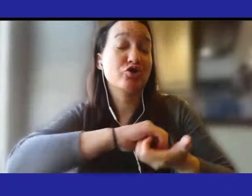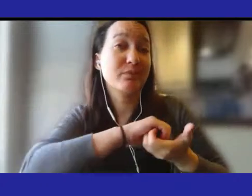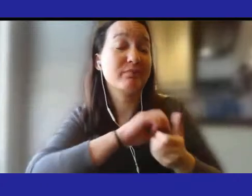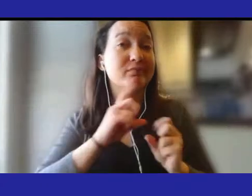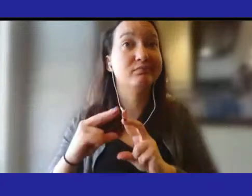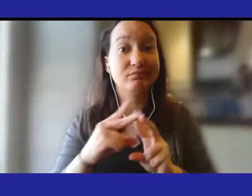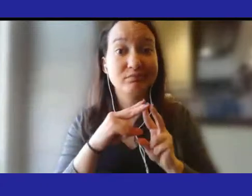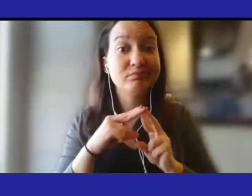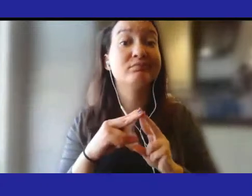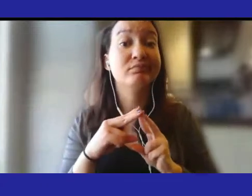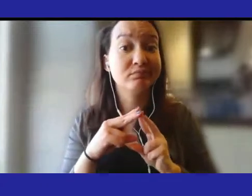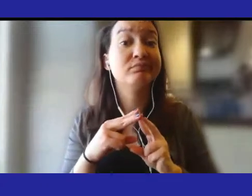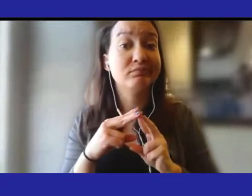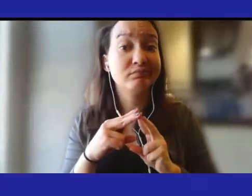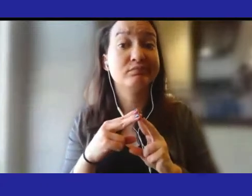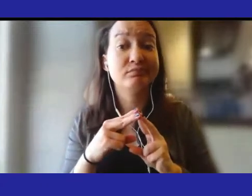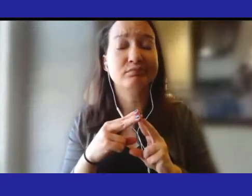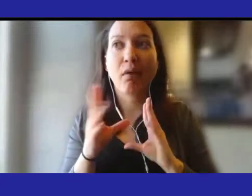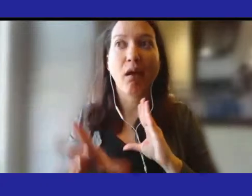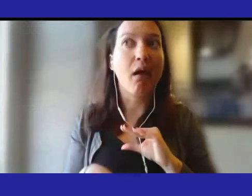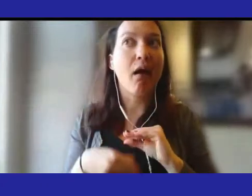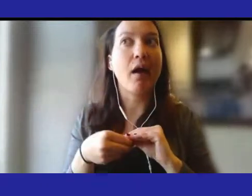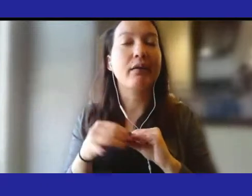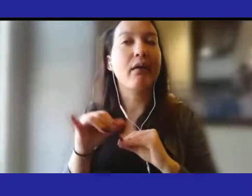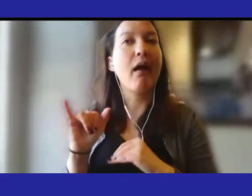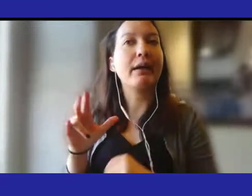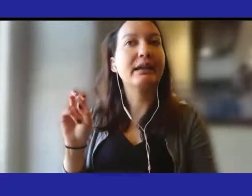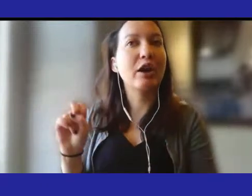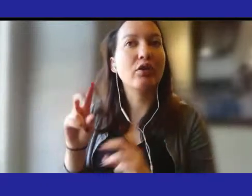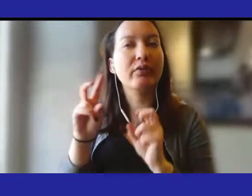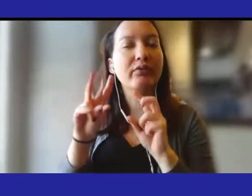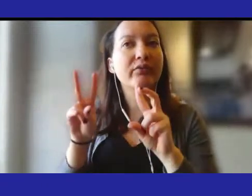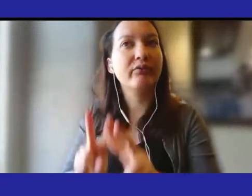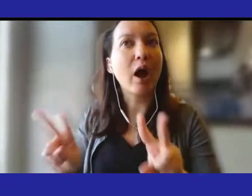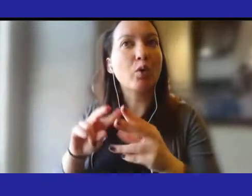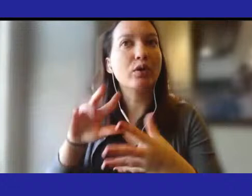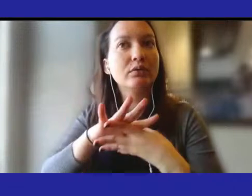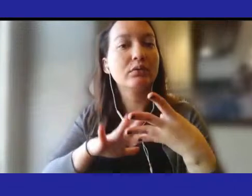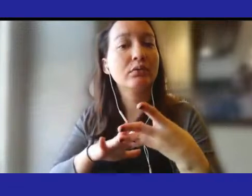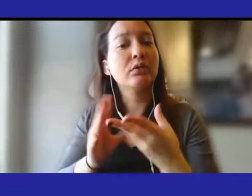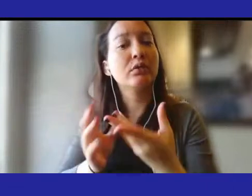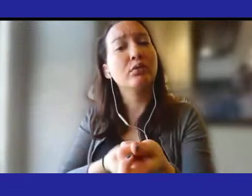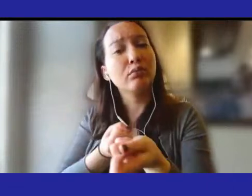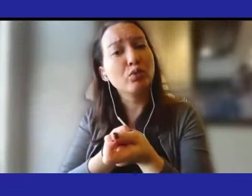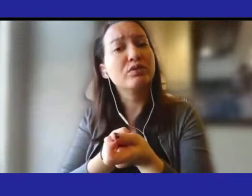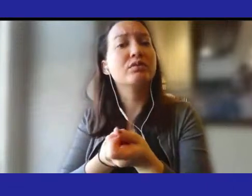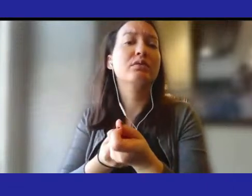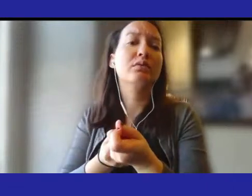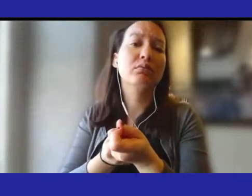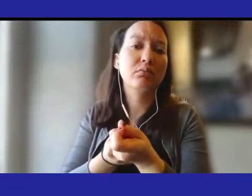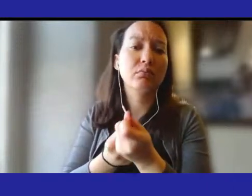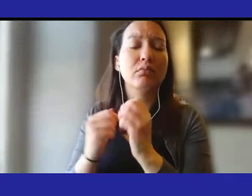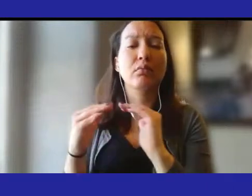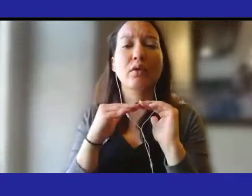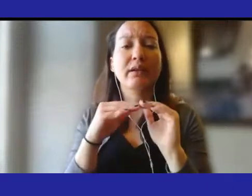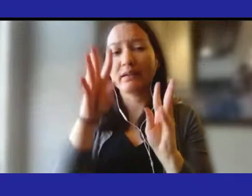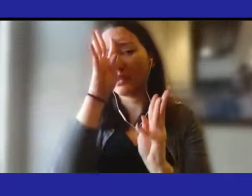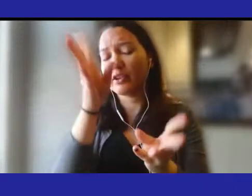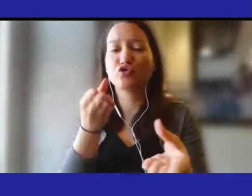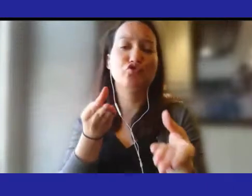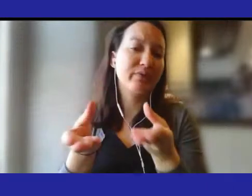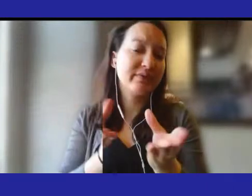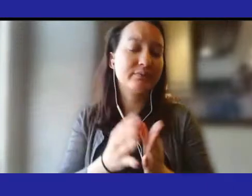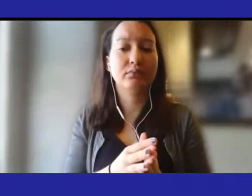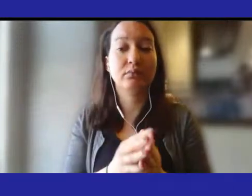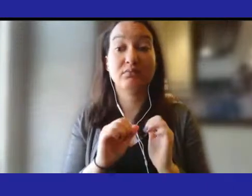this by adding to those eye care values we add mutual support, innovation, and service. And in order to do